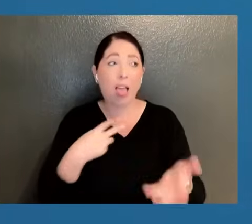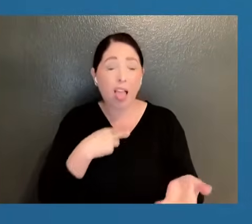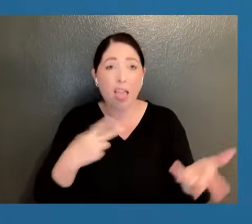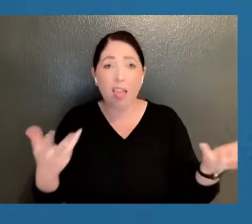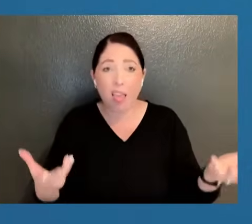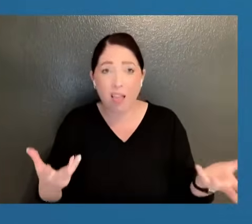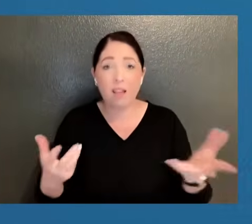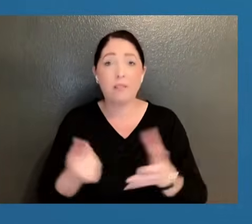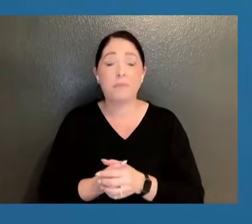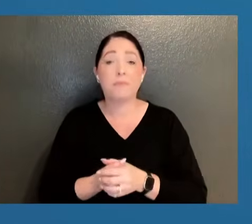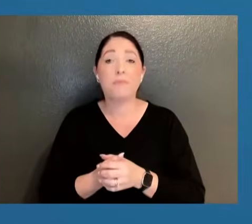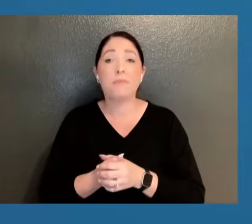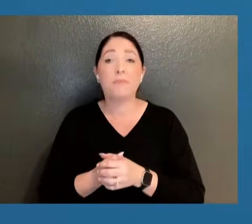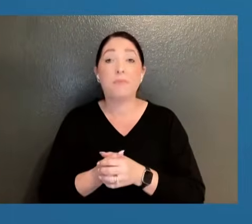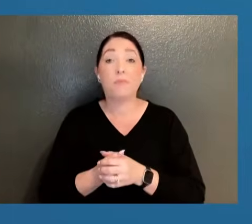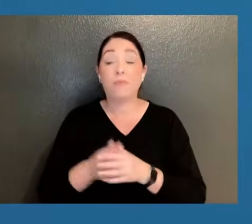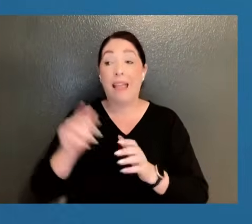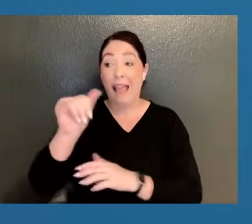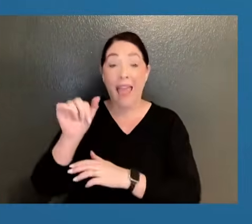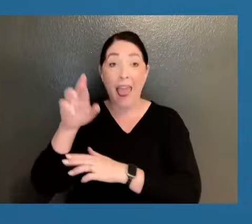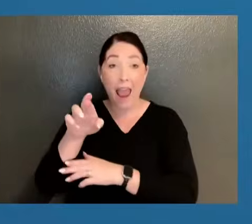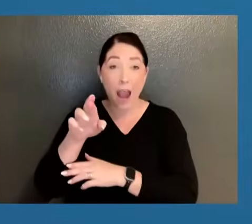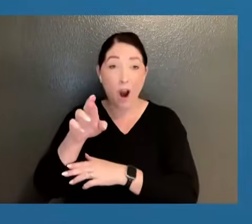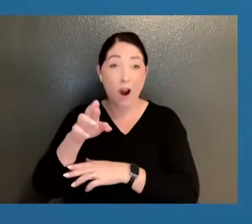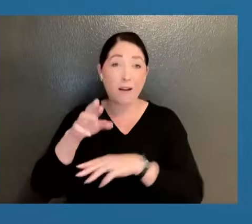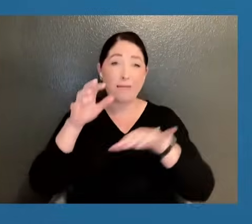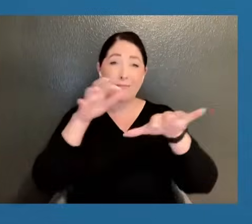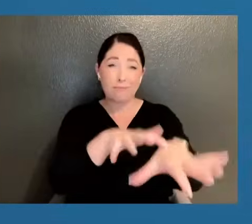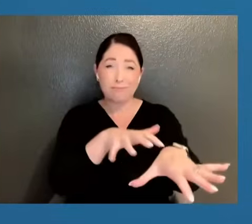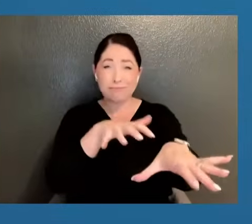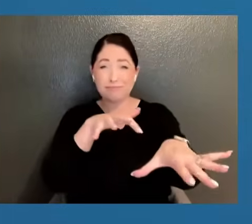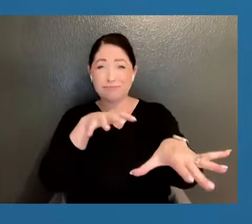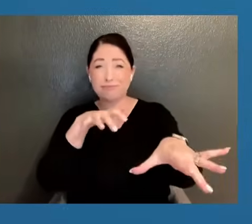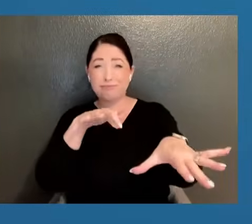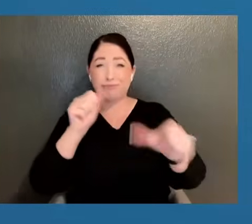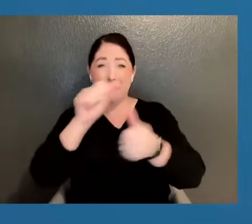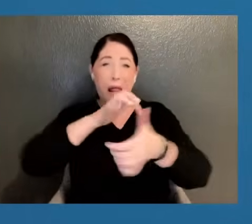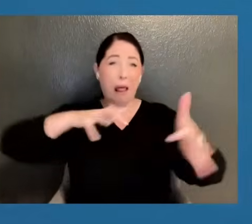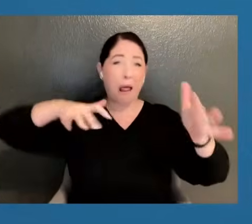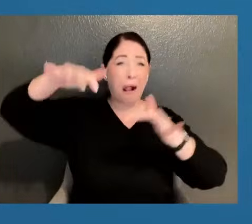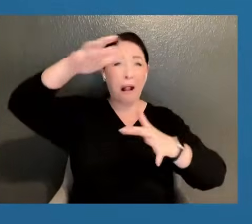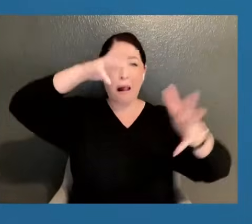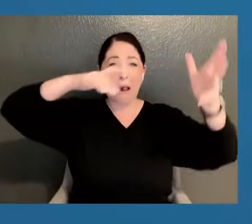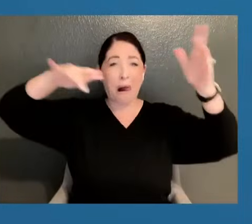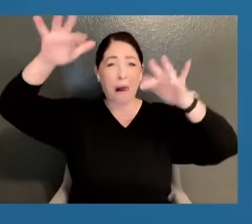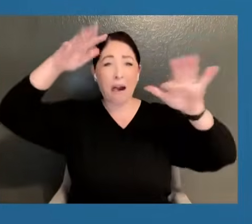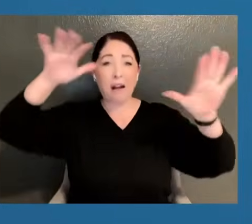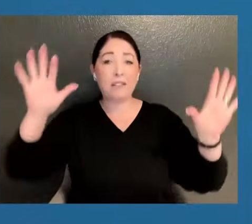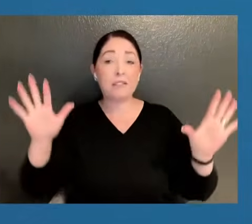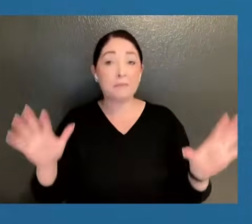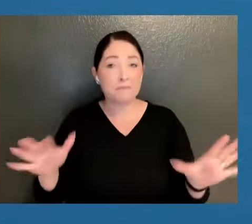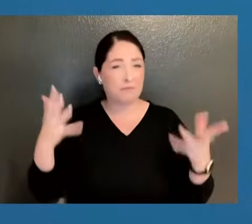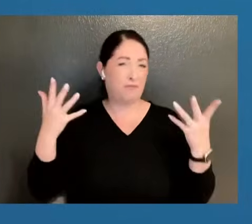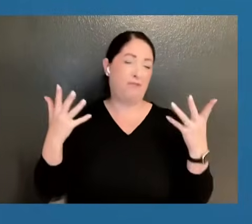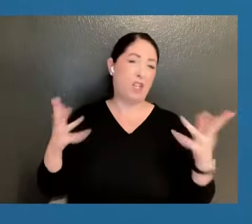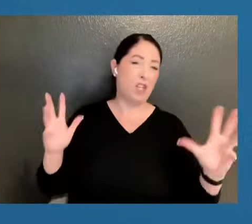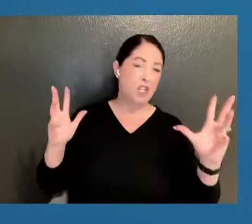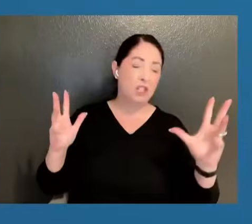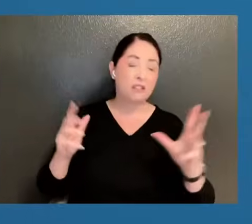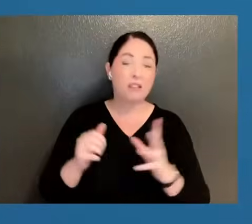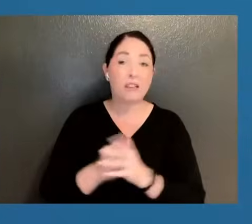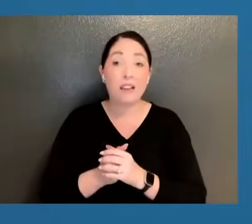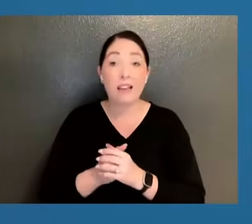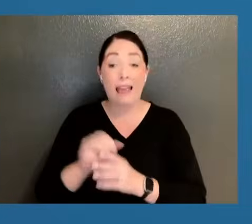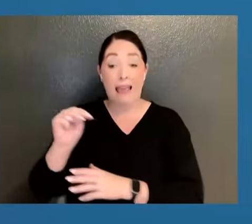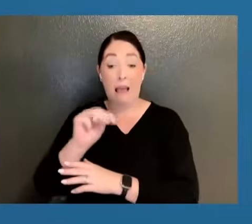with polluting our air with all the emissions. And enough with underfunding the transit system